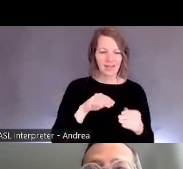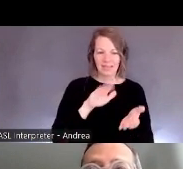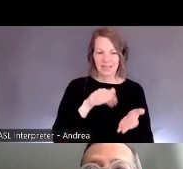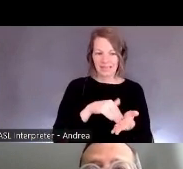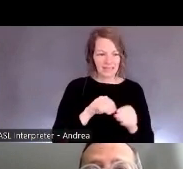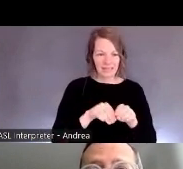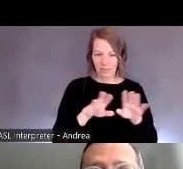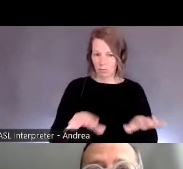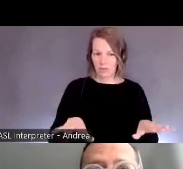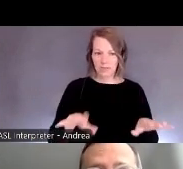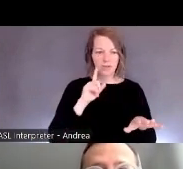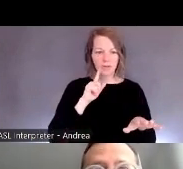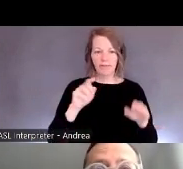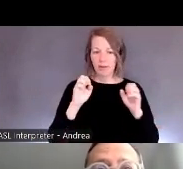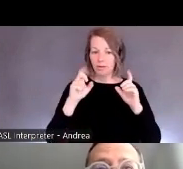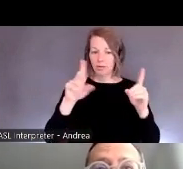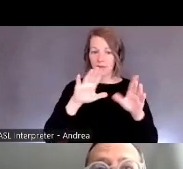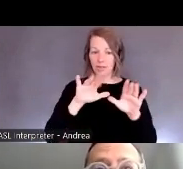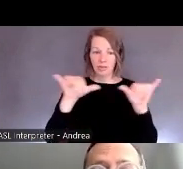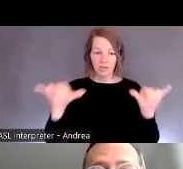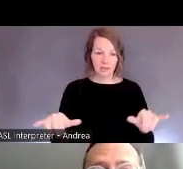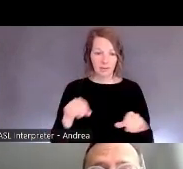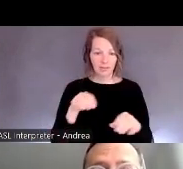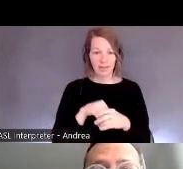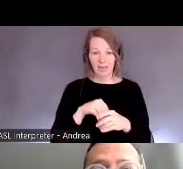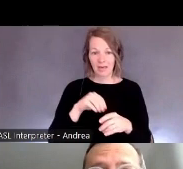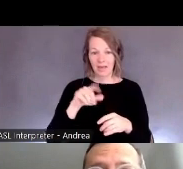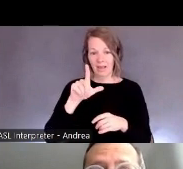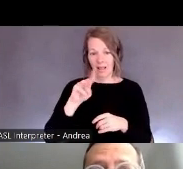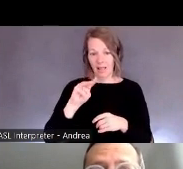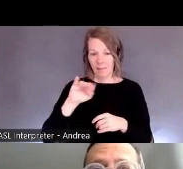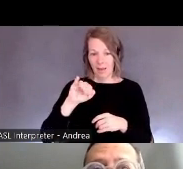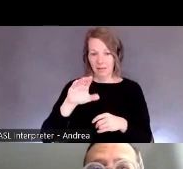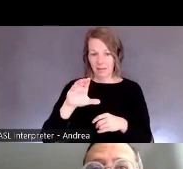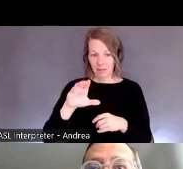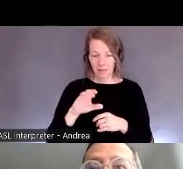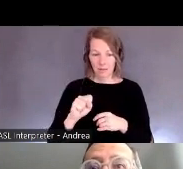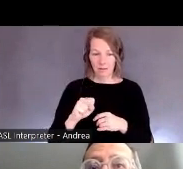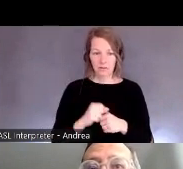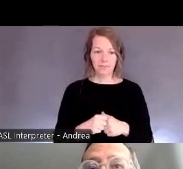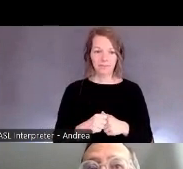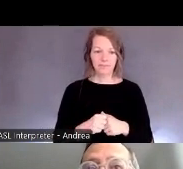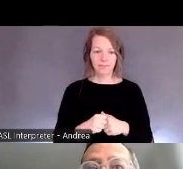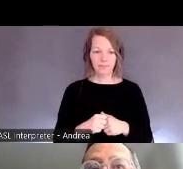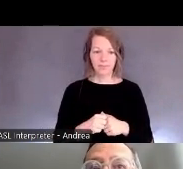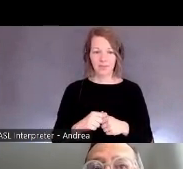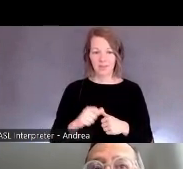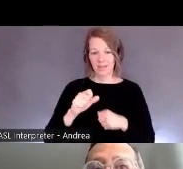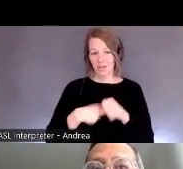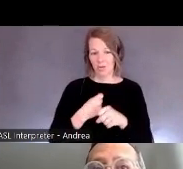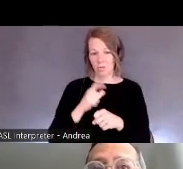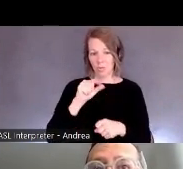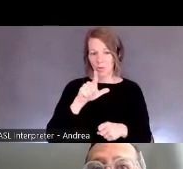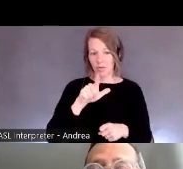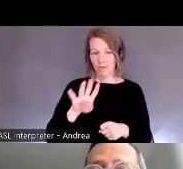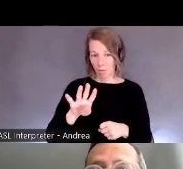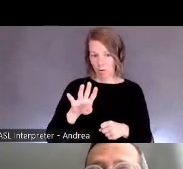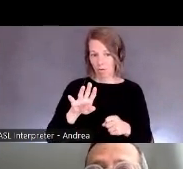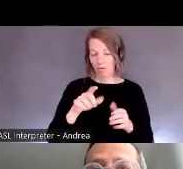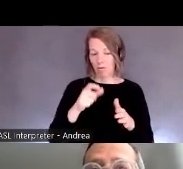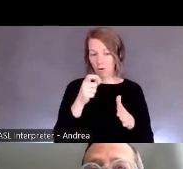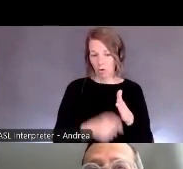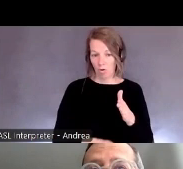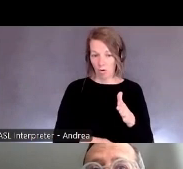and Middle Income Countries, a 2024 article. And they are taking,